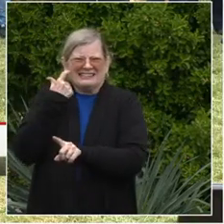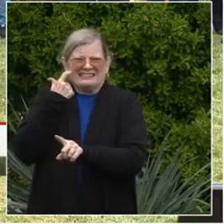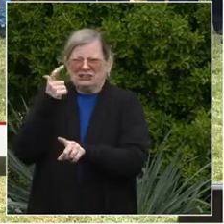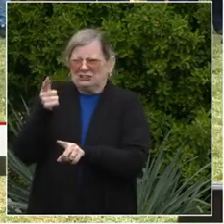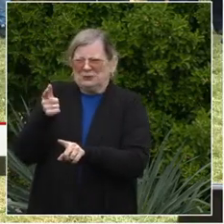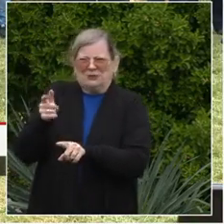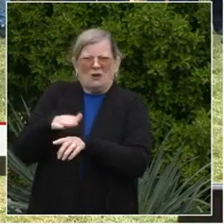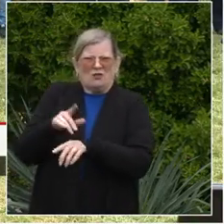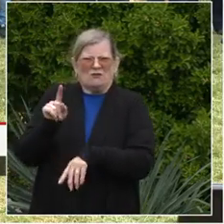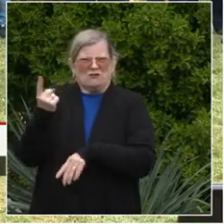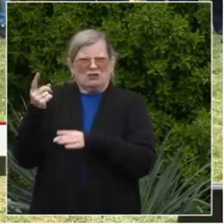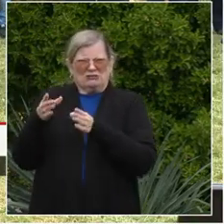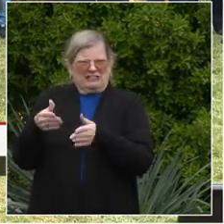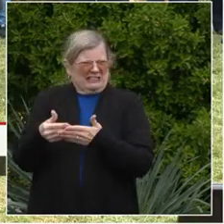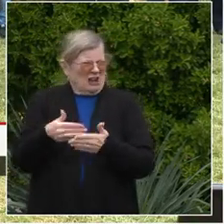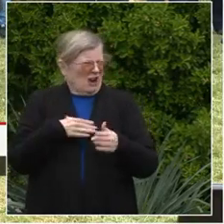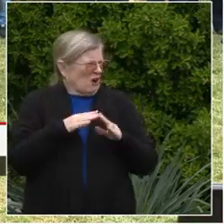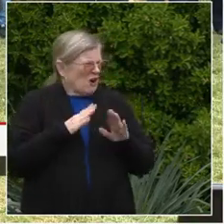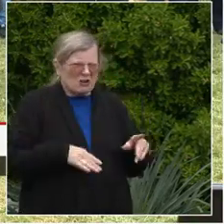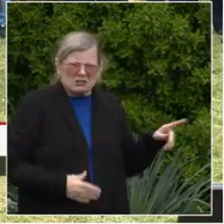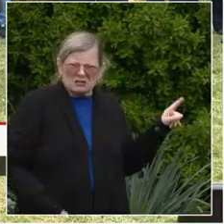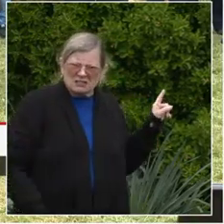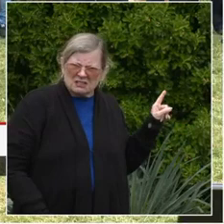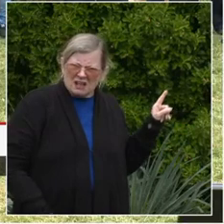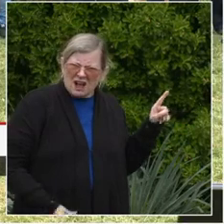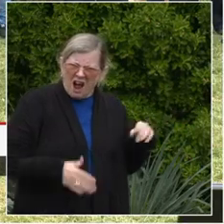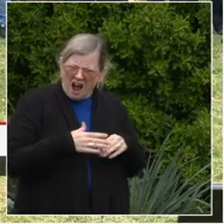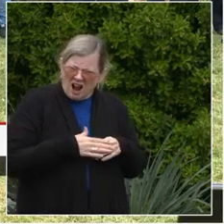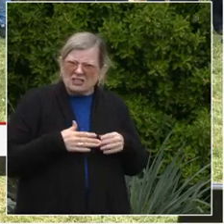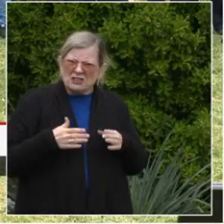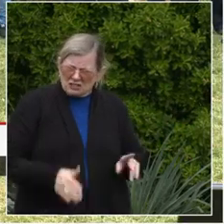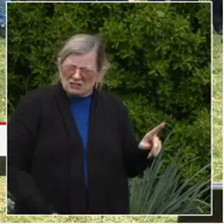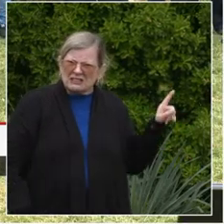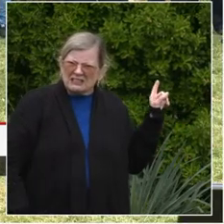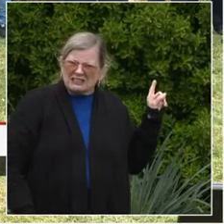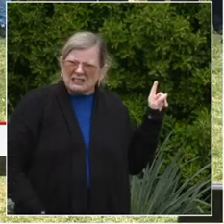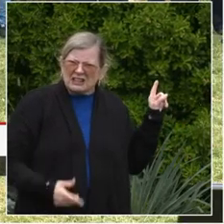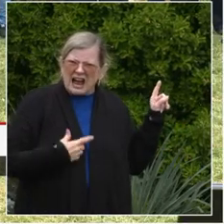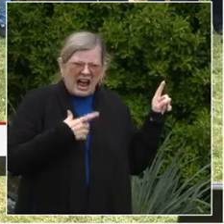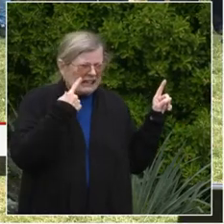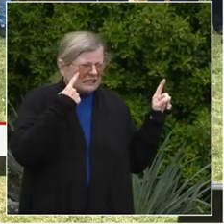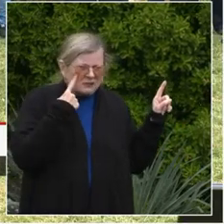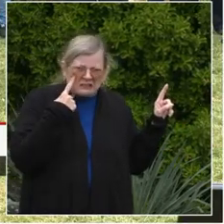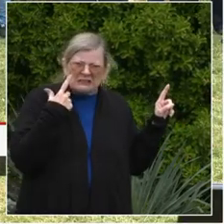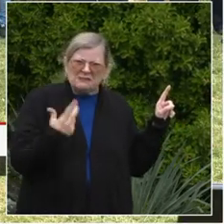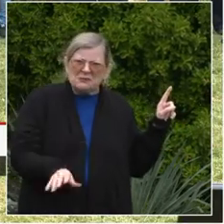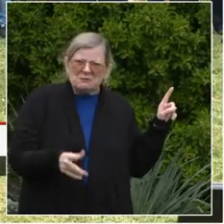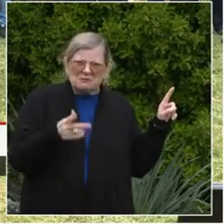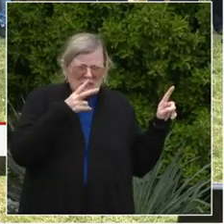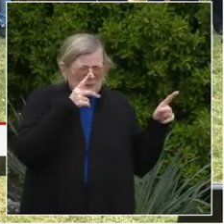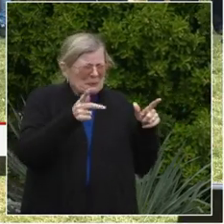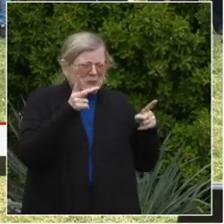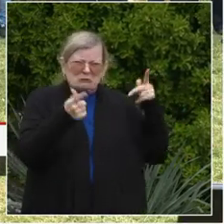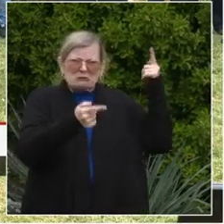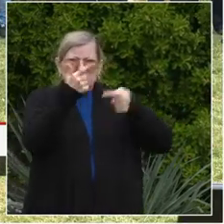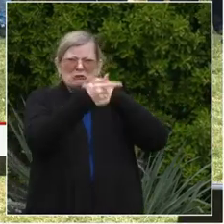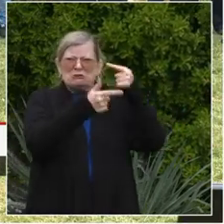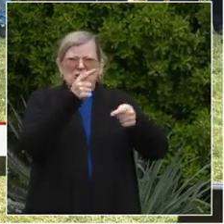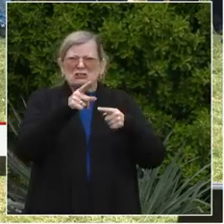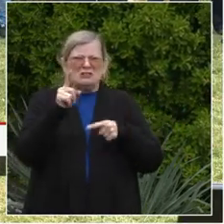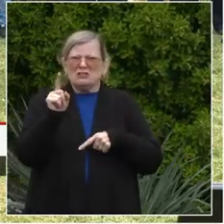house. On the street. And I witnessed it. I saw the people shooting in the air. They were just shooting in the air. It was